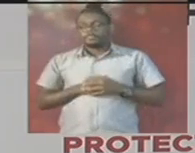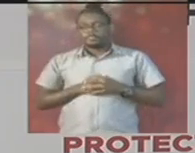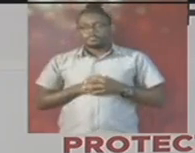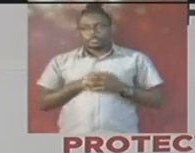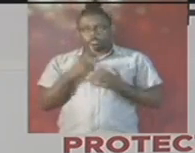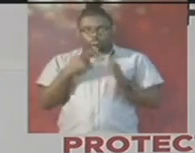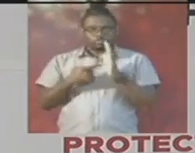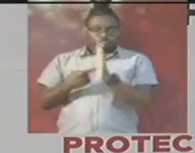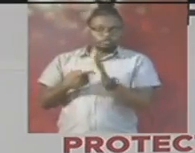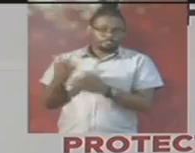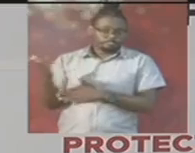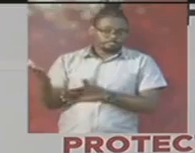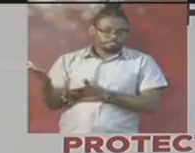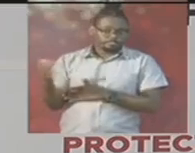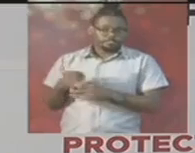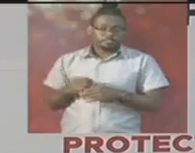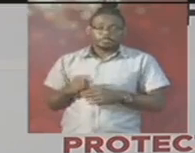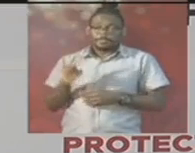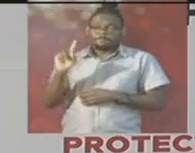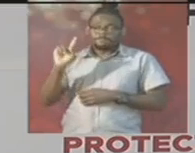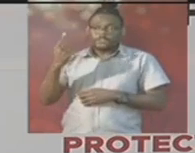is armor number one.